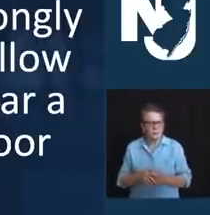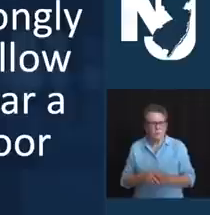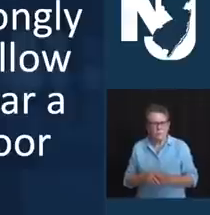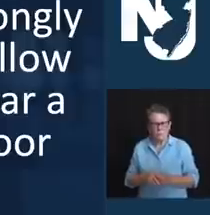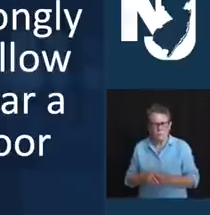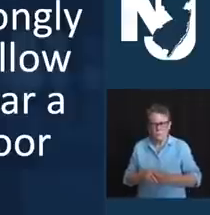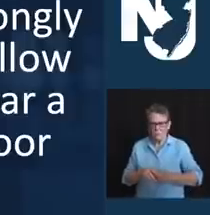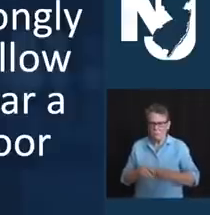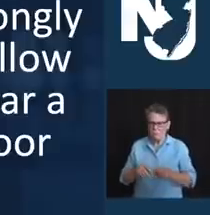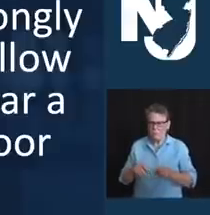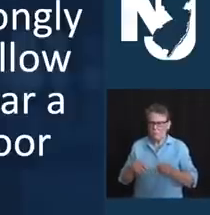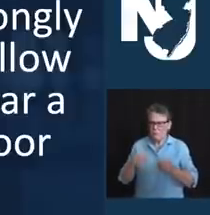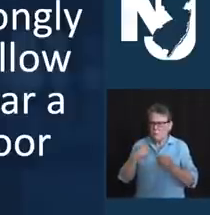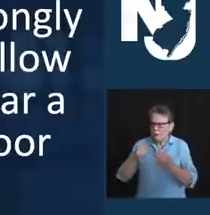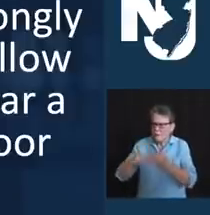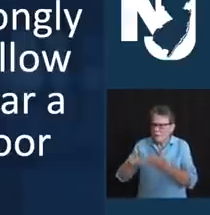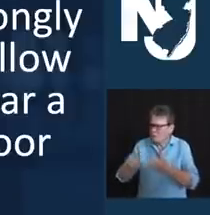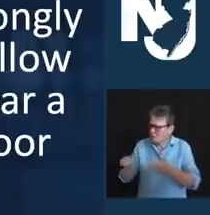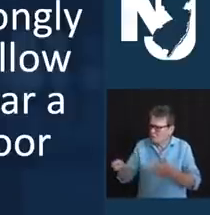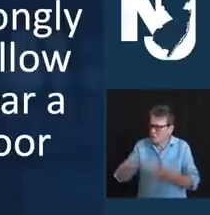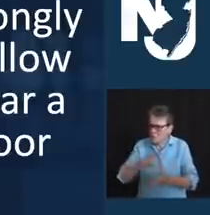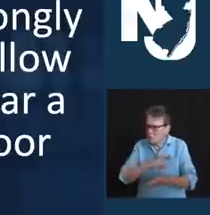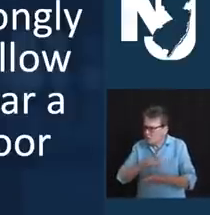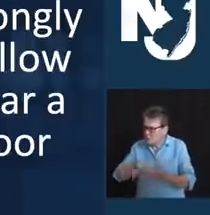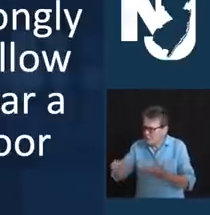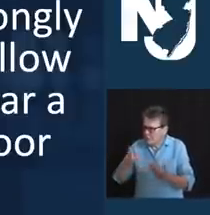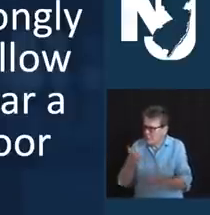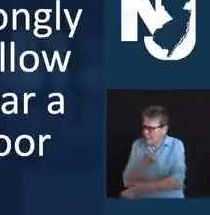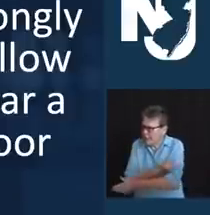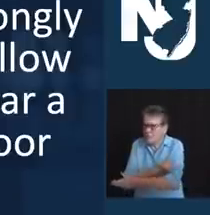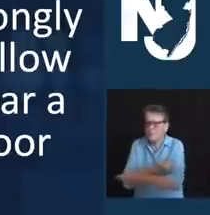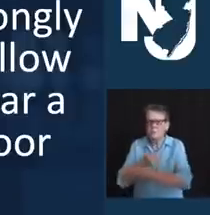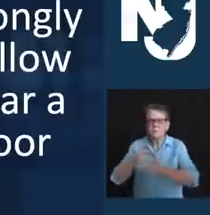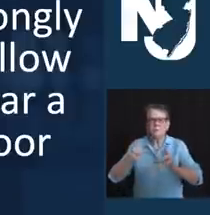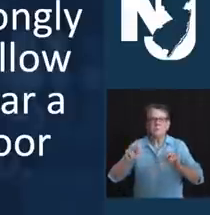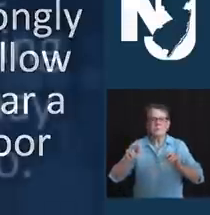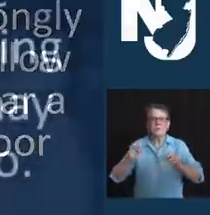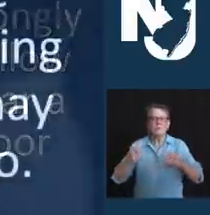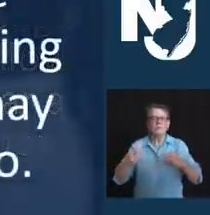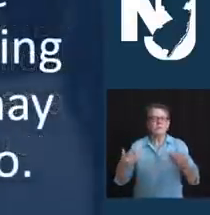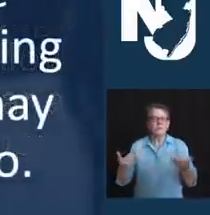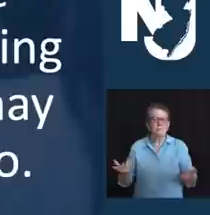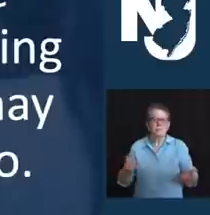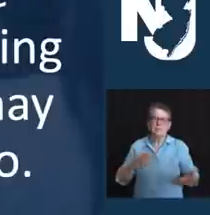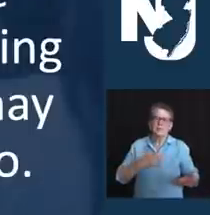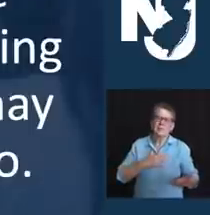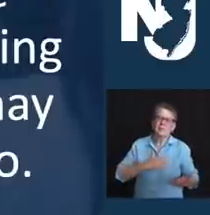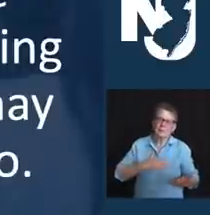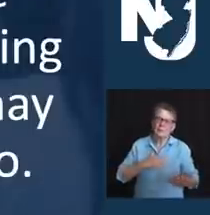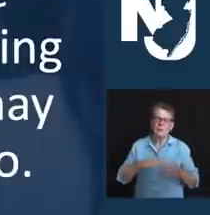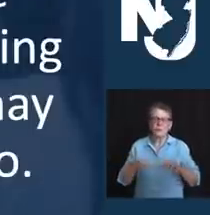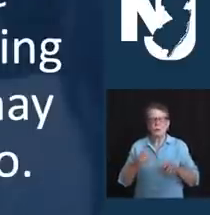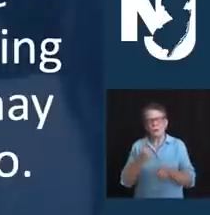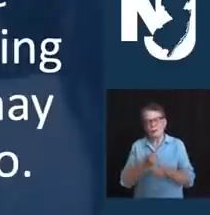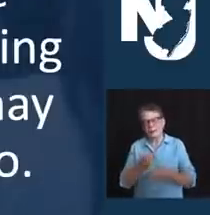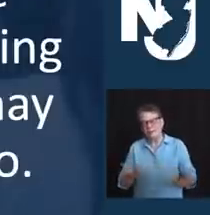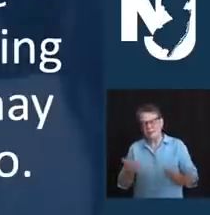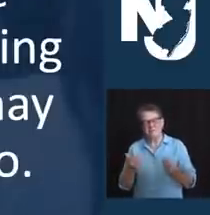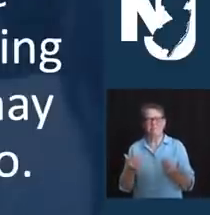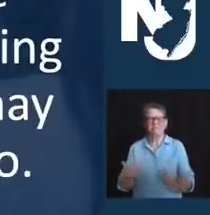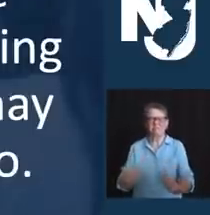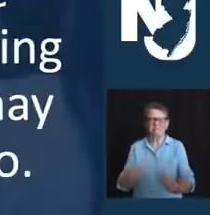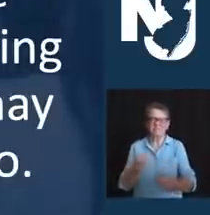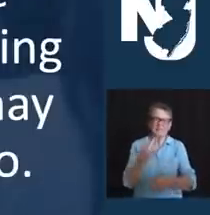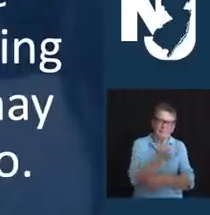own safety and the safety of your community. To be sure, if you feel more comfortable wearing your face mask